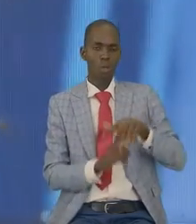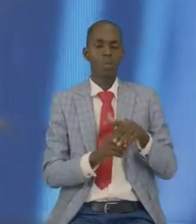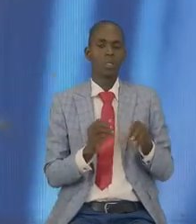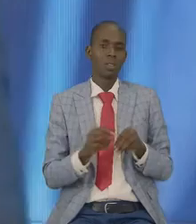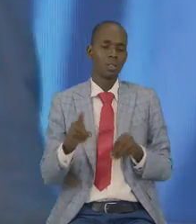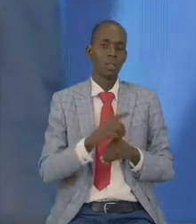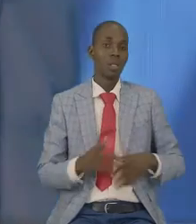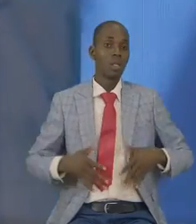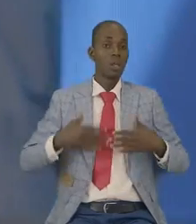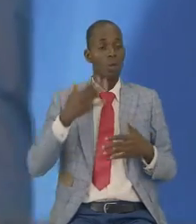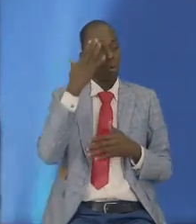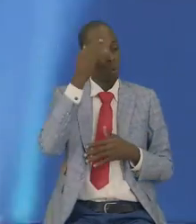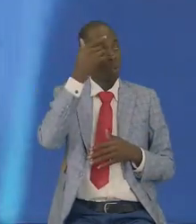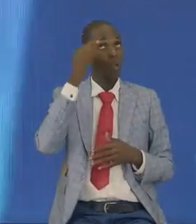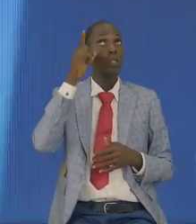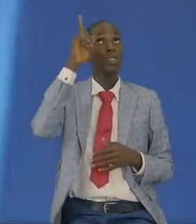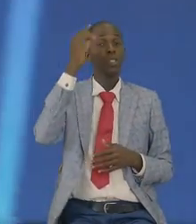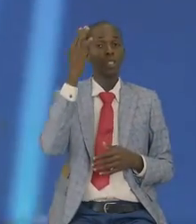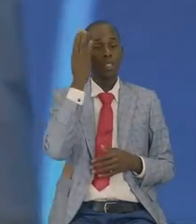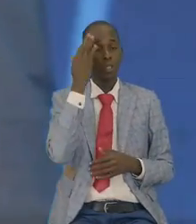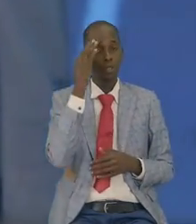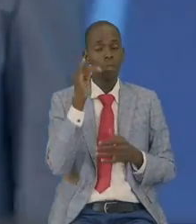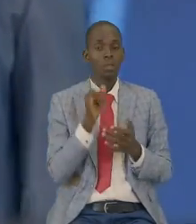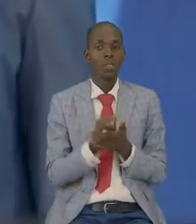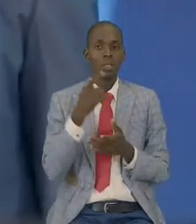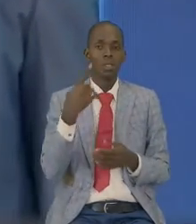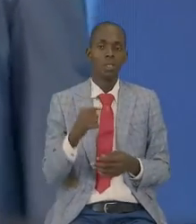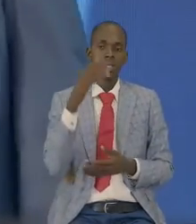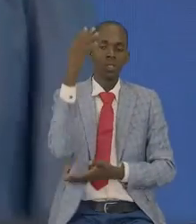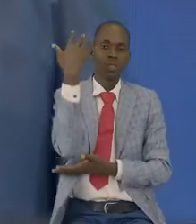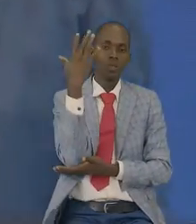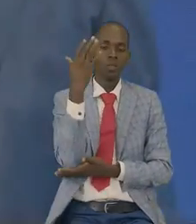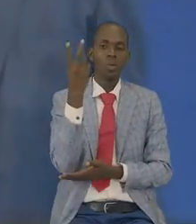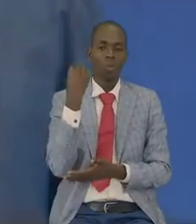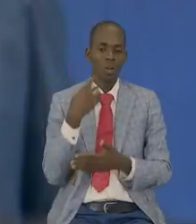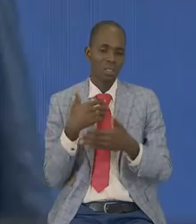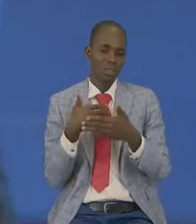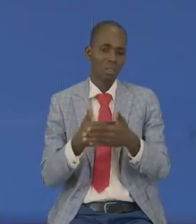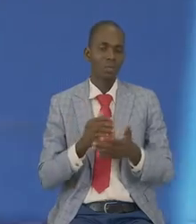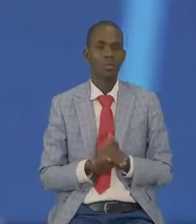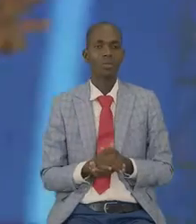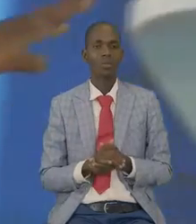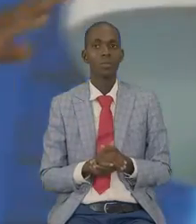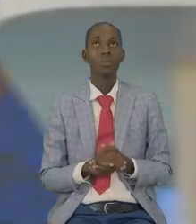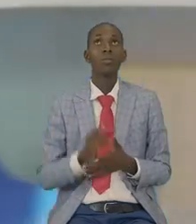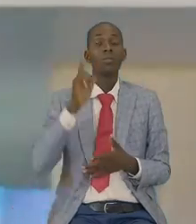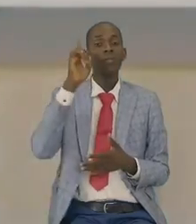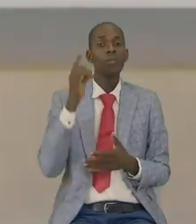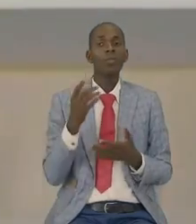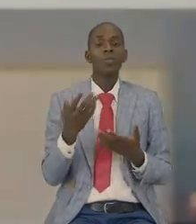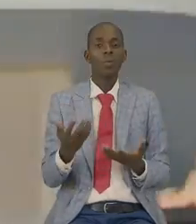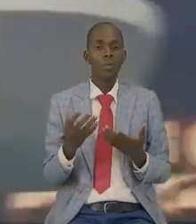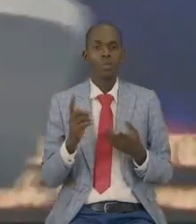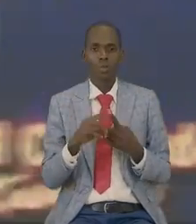Because he knew the tree was nearby. He only wanted to see, after their